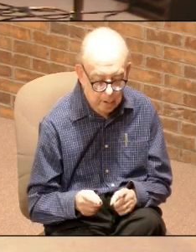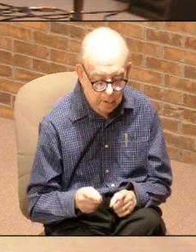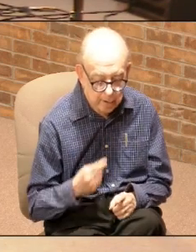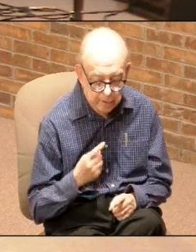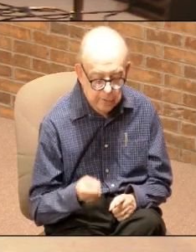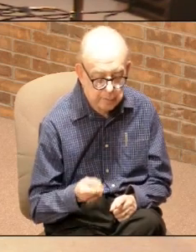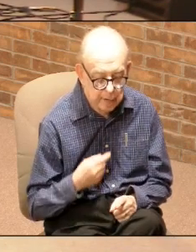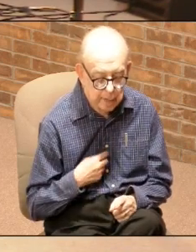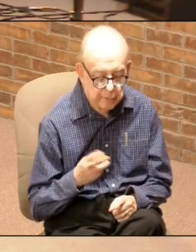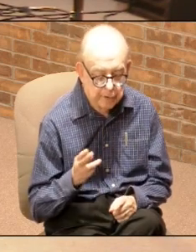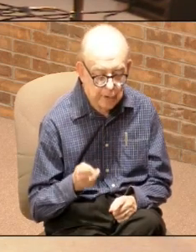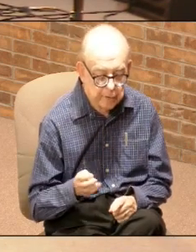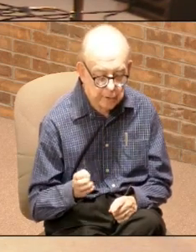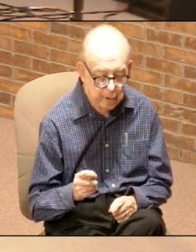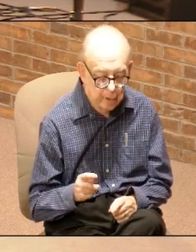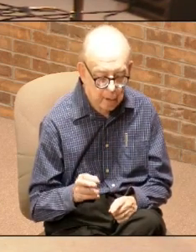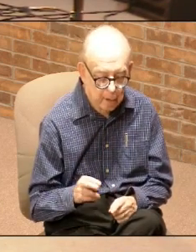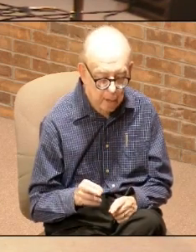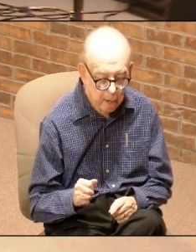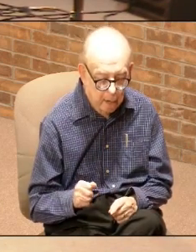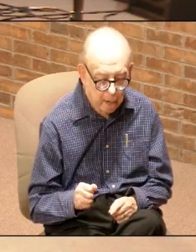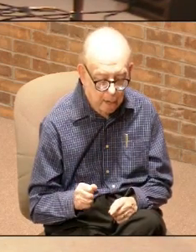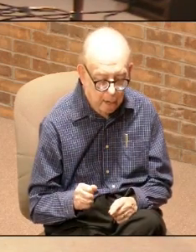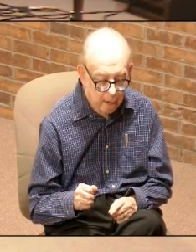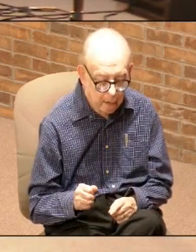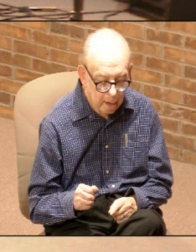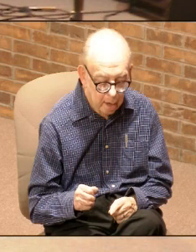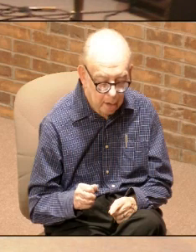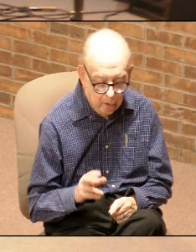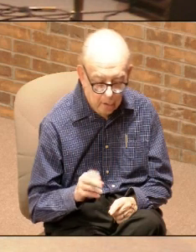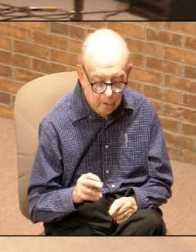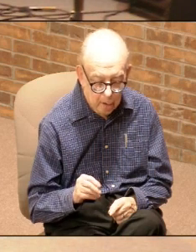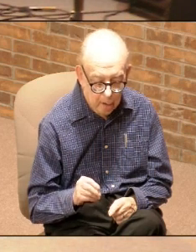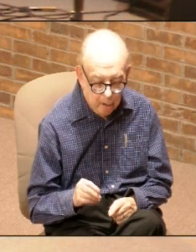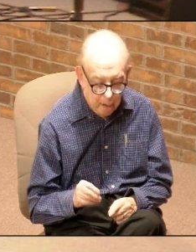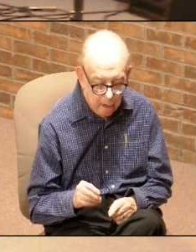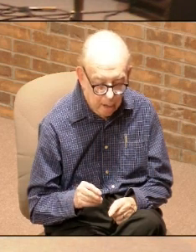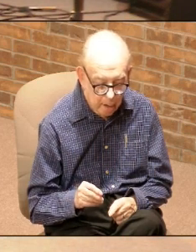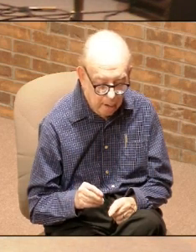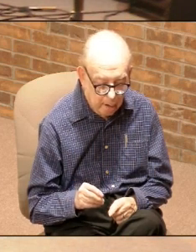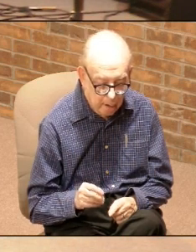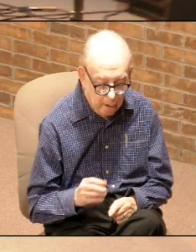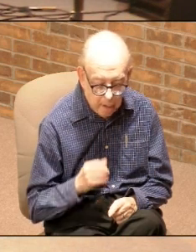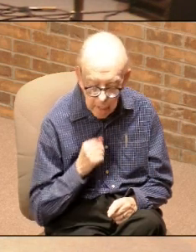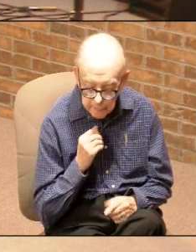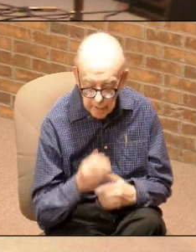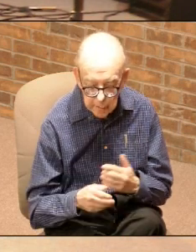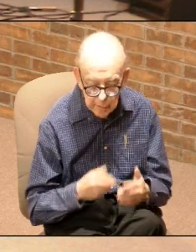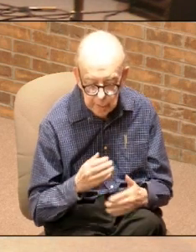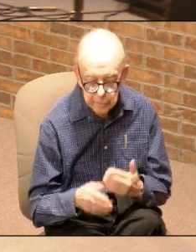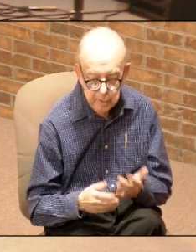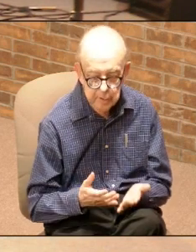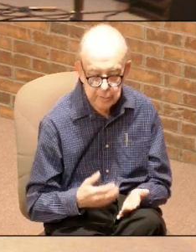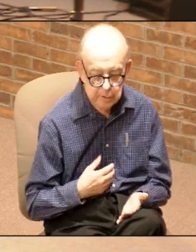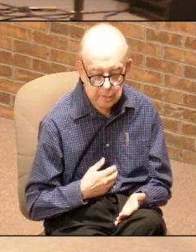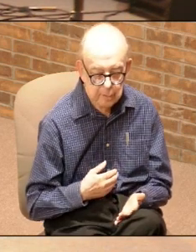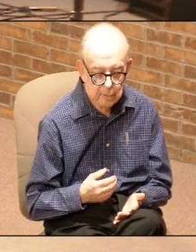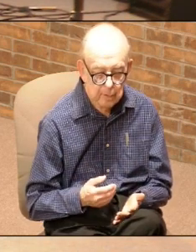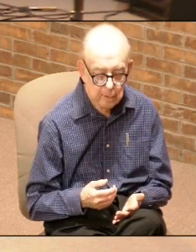"Heather." And he said, "Heaven?" She says, "No, I'm not of that generation."